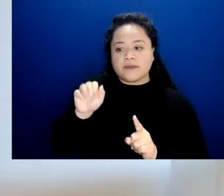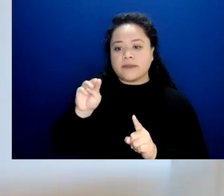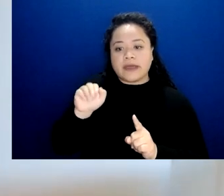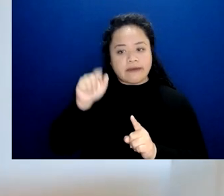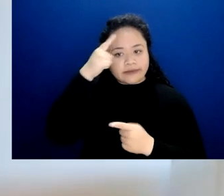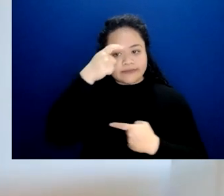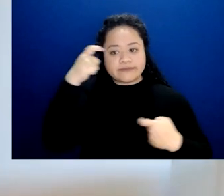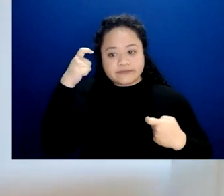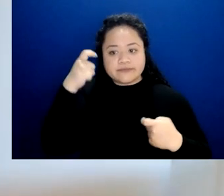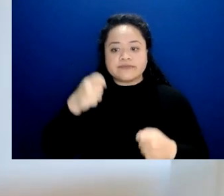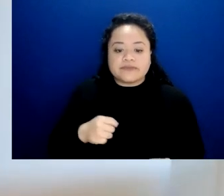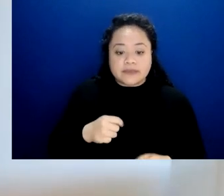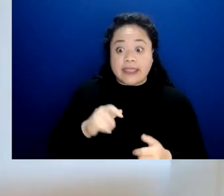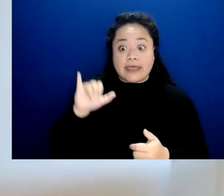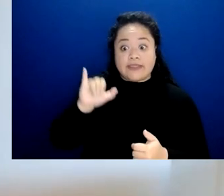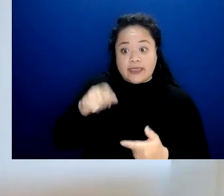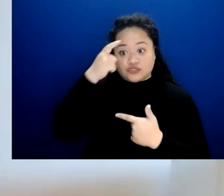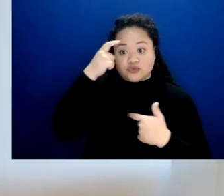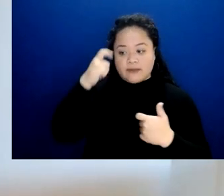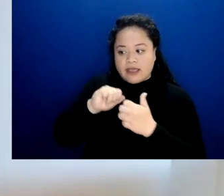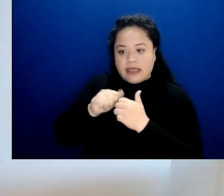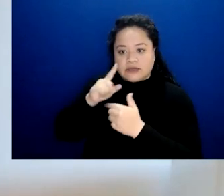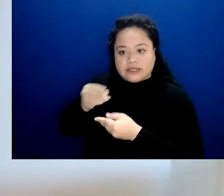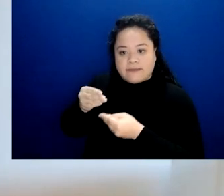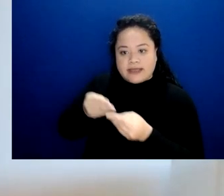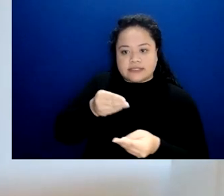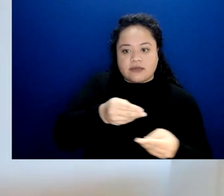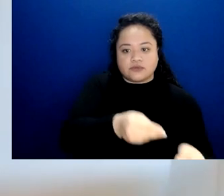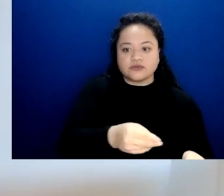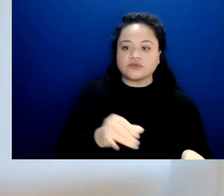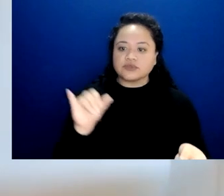well. And we think about how